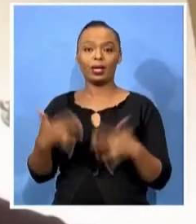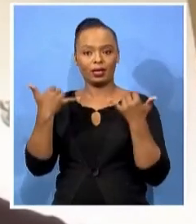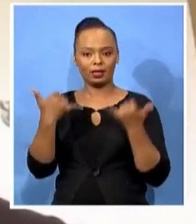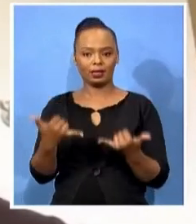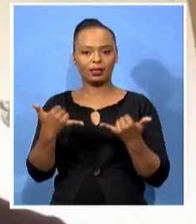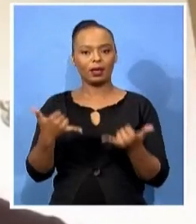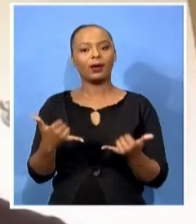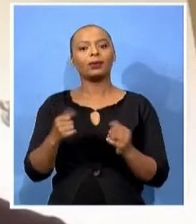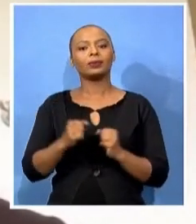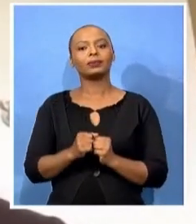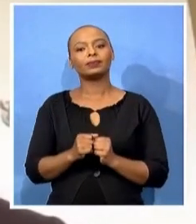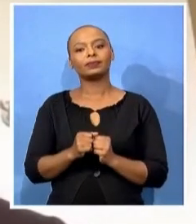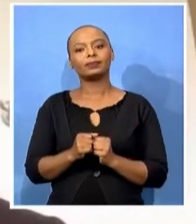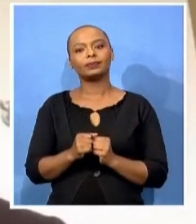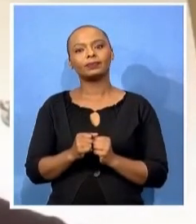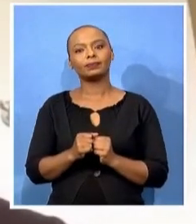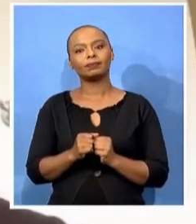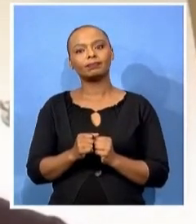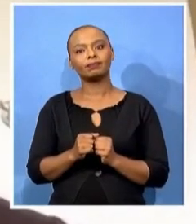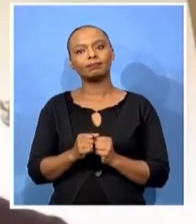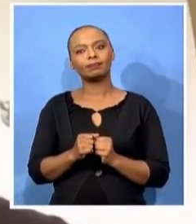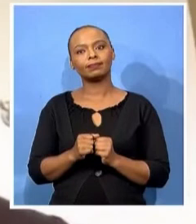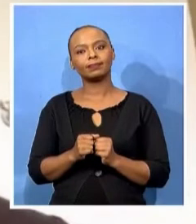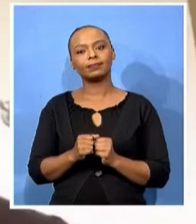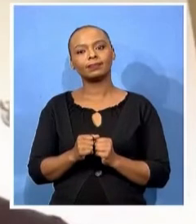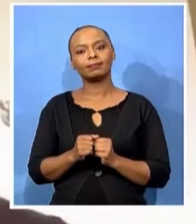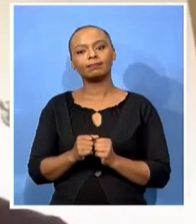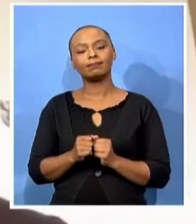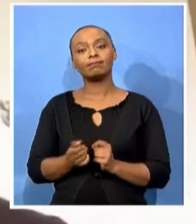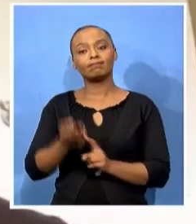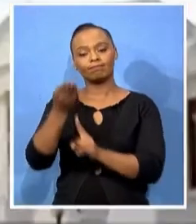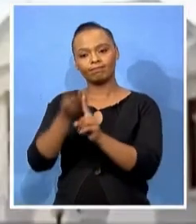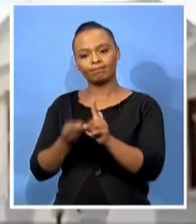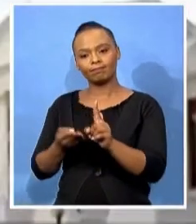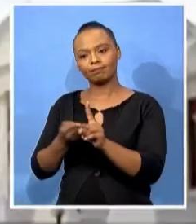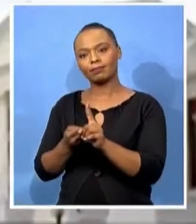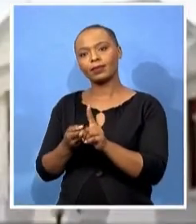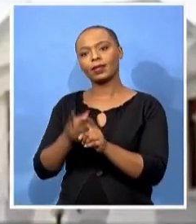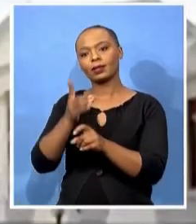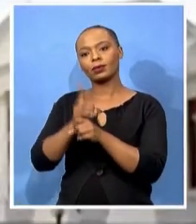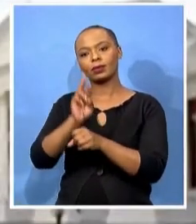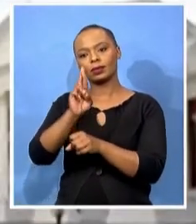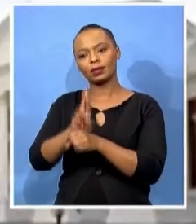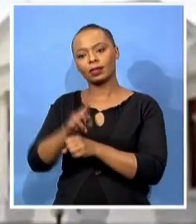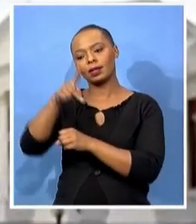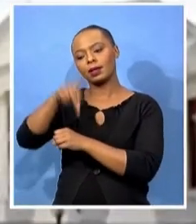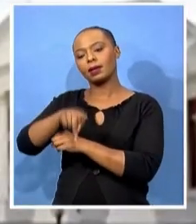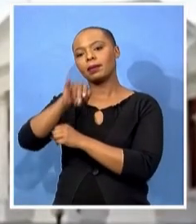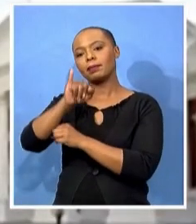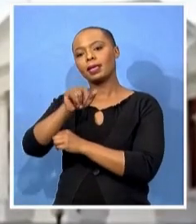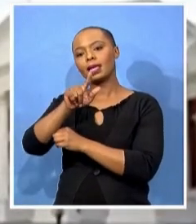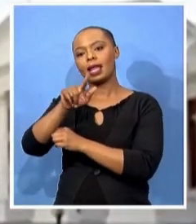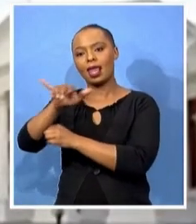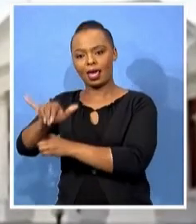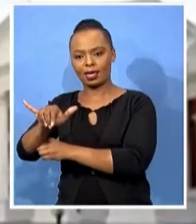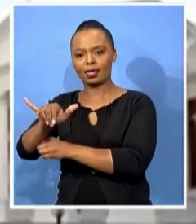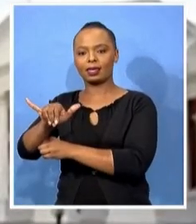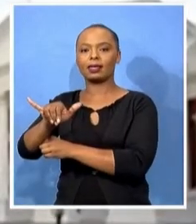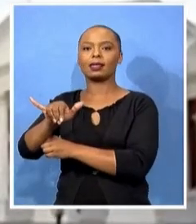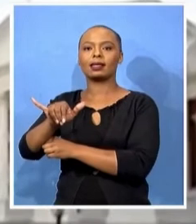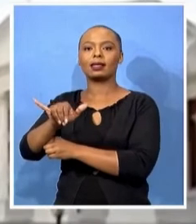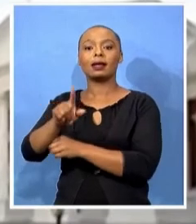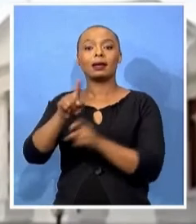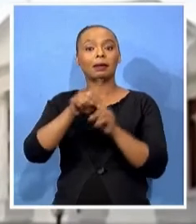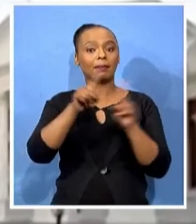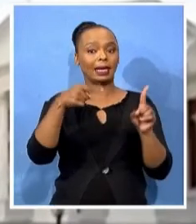the presenter, Dr. Anban Pillay. But I think your opening remarks were quite